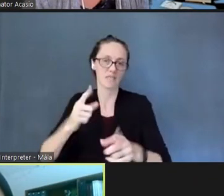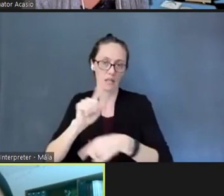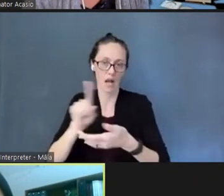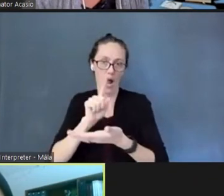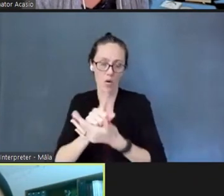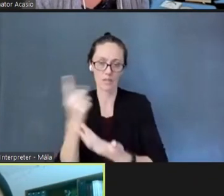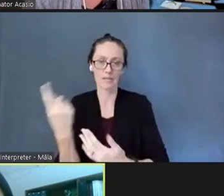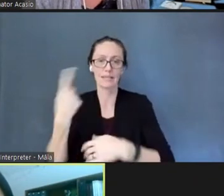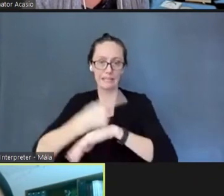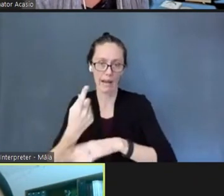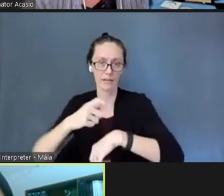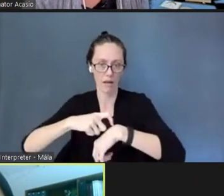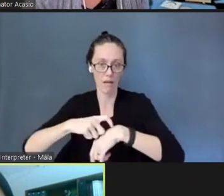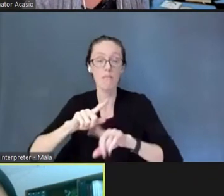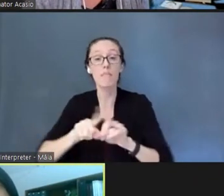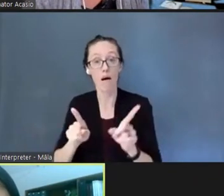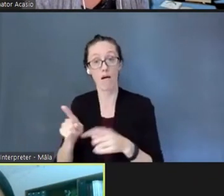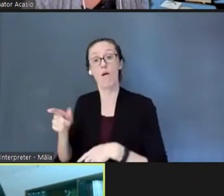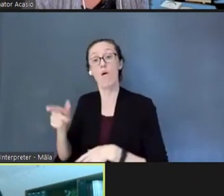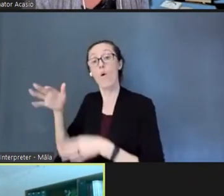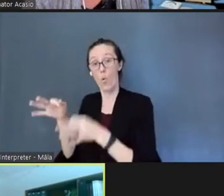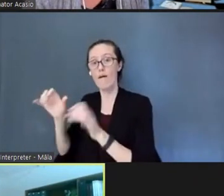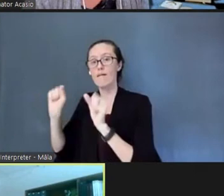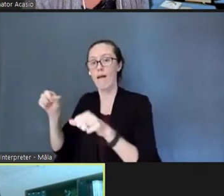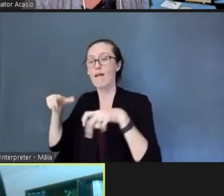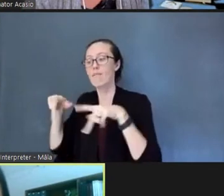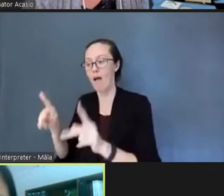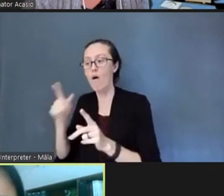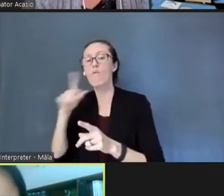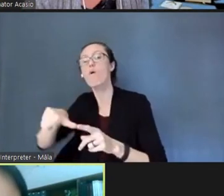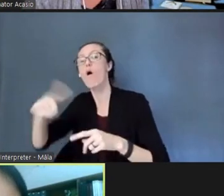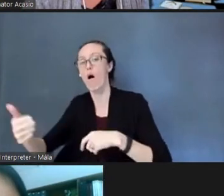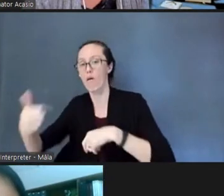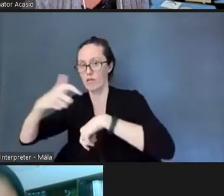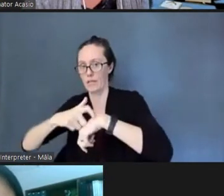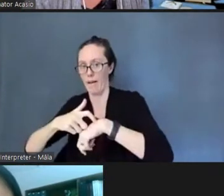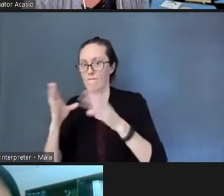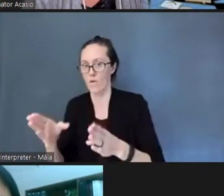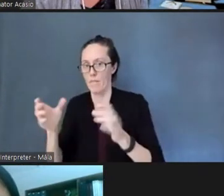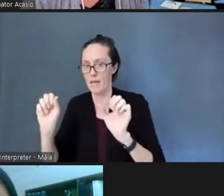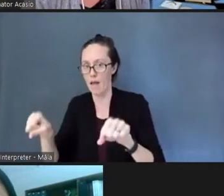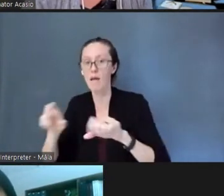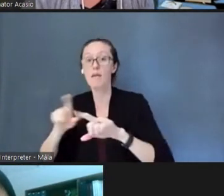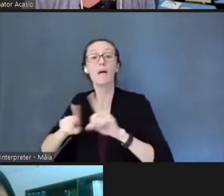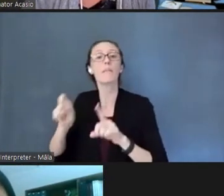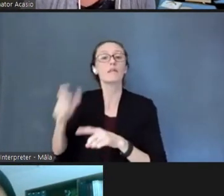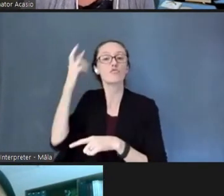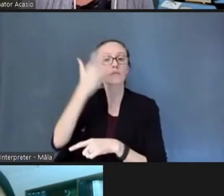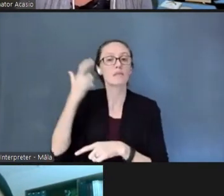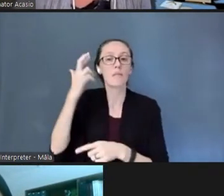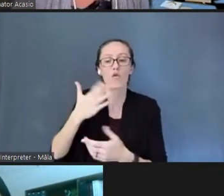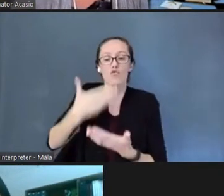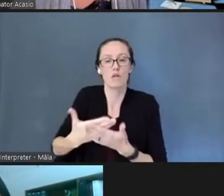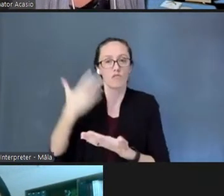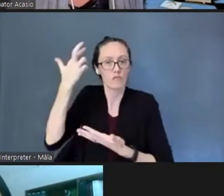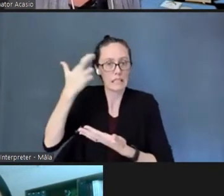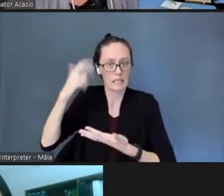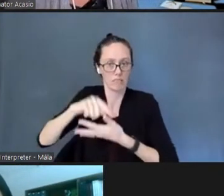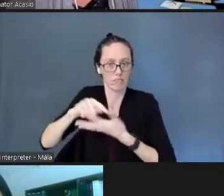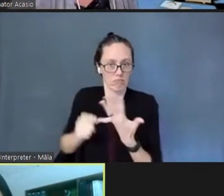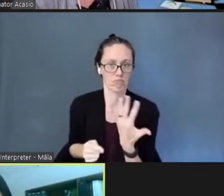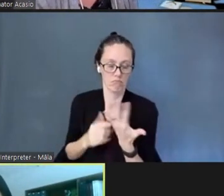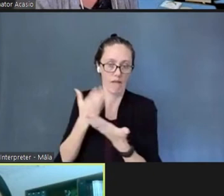search warrants to be served, but there has to be a specific determination. A reason for based it. On, yeah, very specific,